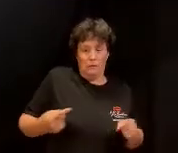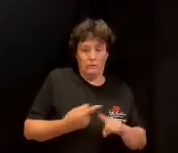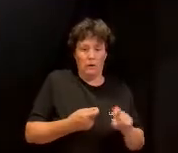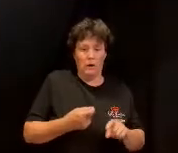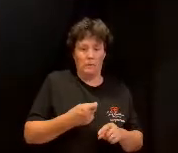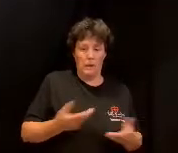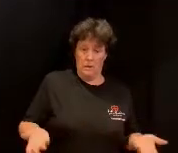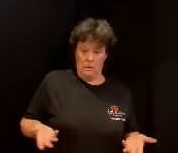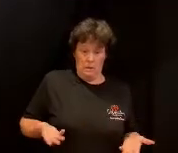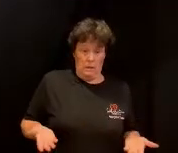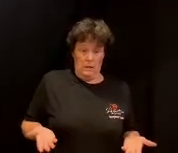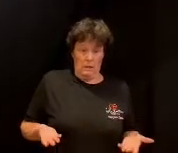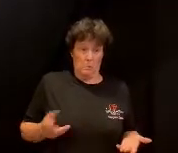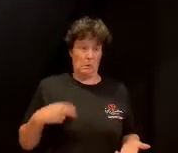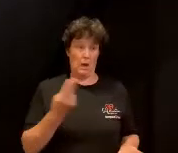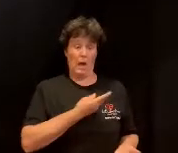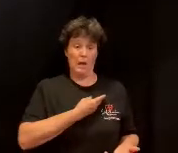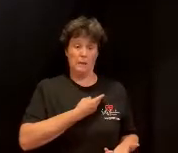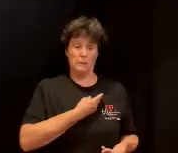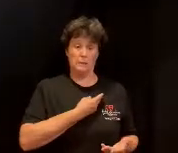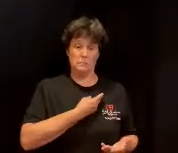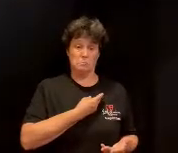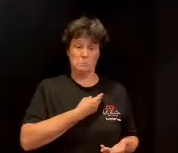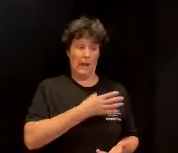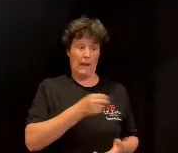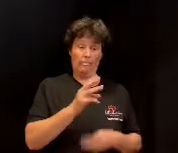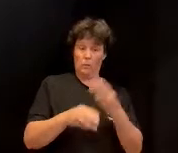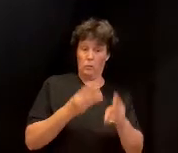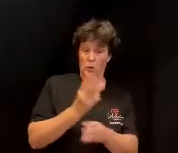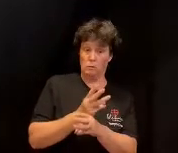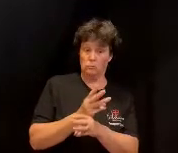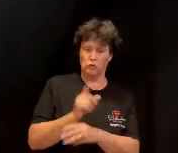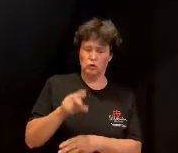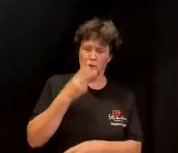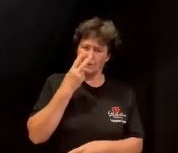Amen. Continue to adjust me up there, please.